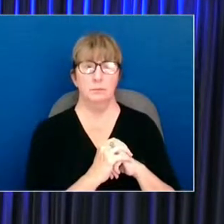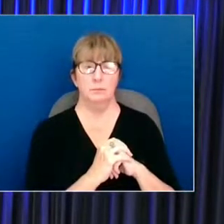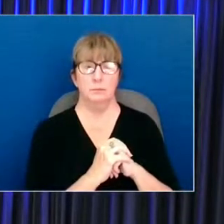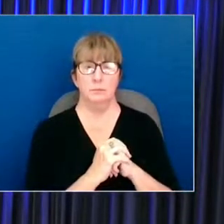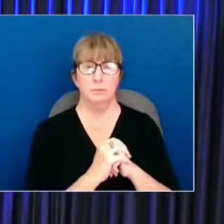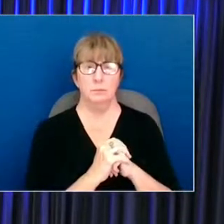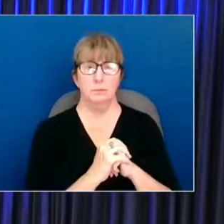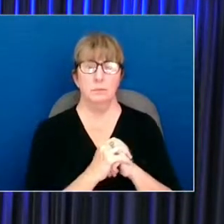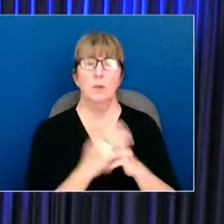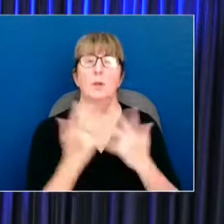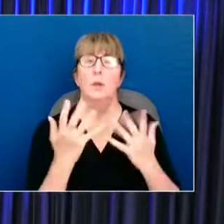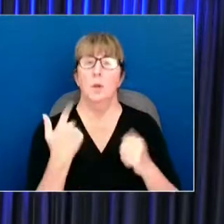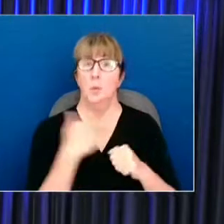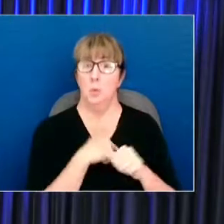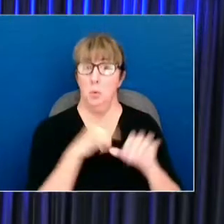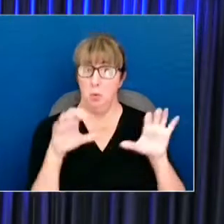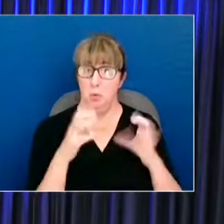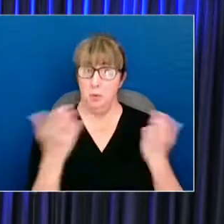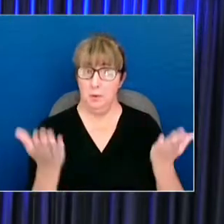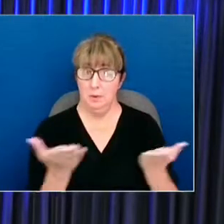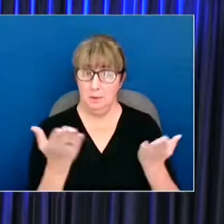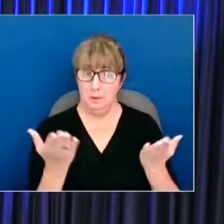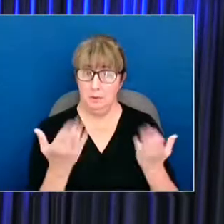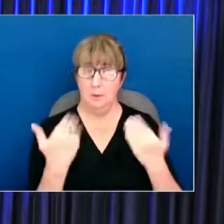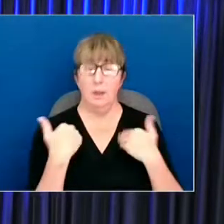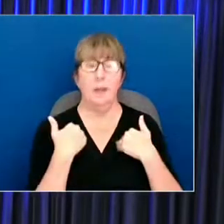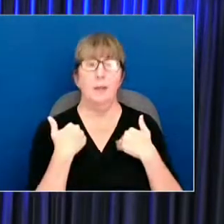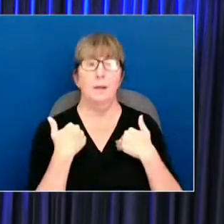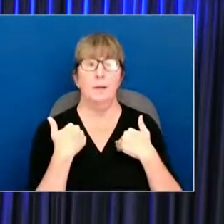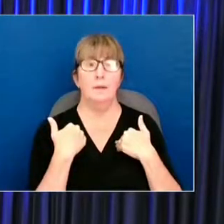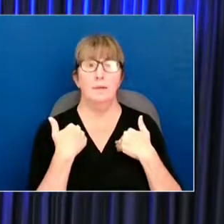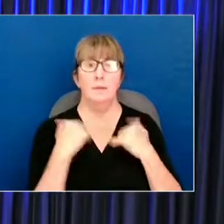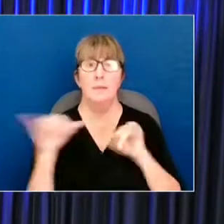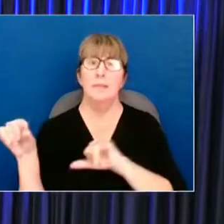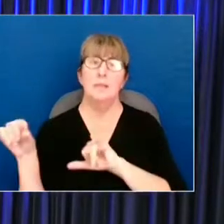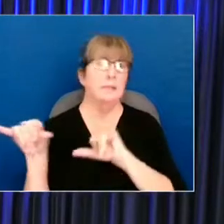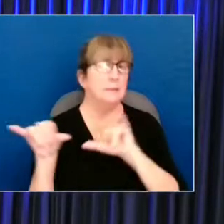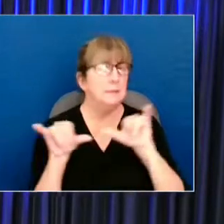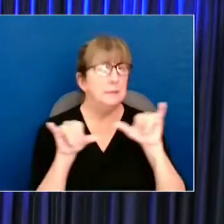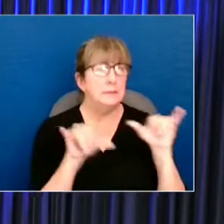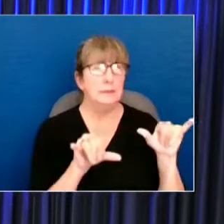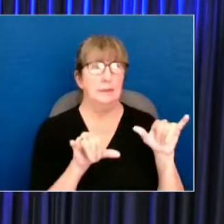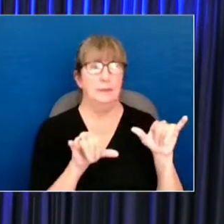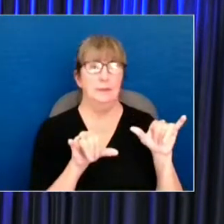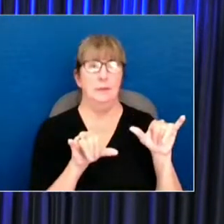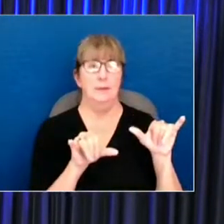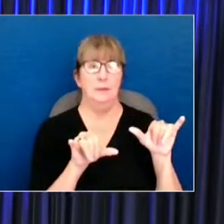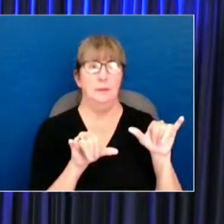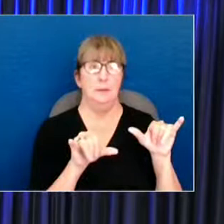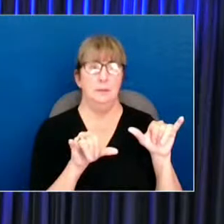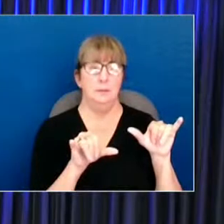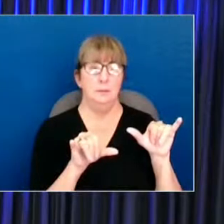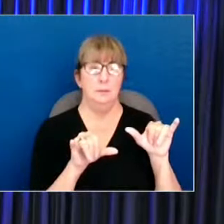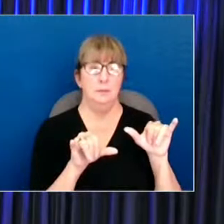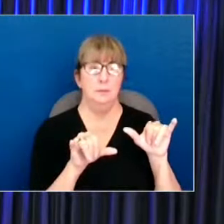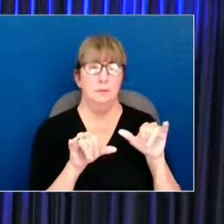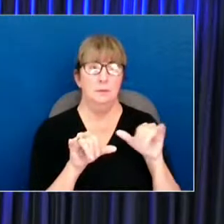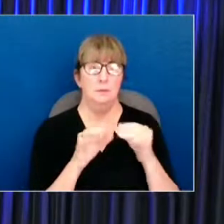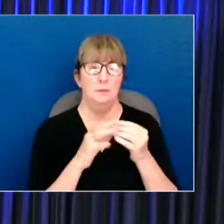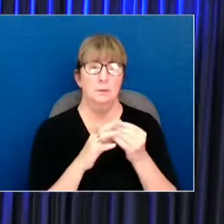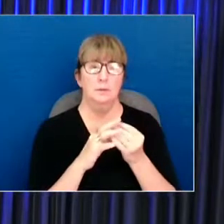What we're doing on our end is I have the same server, if you will,